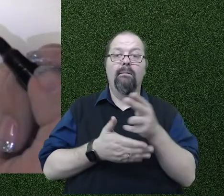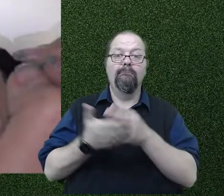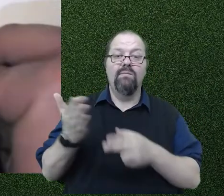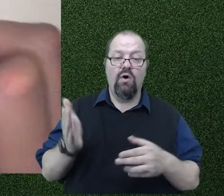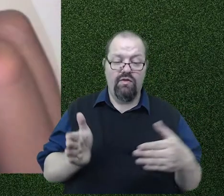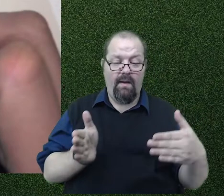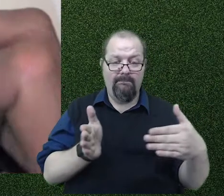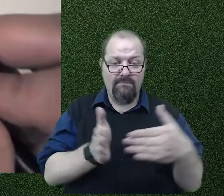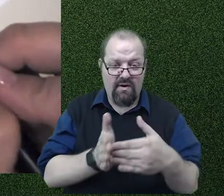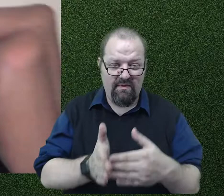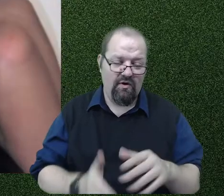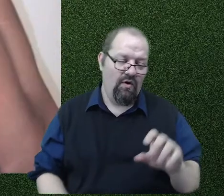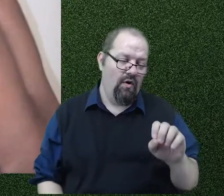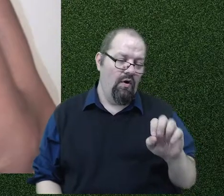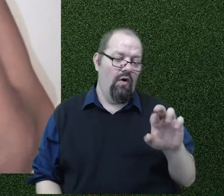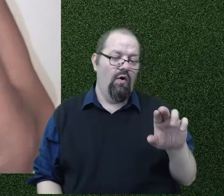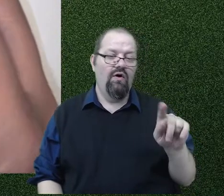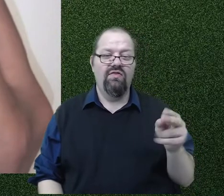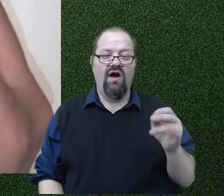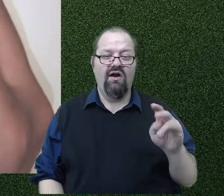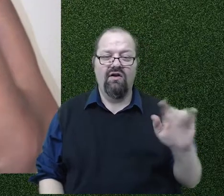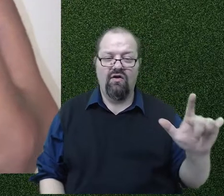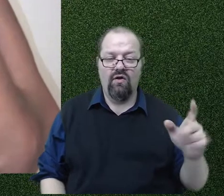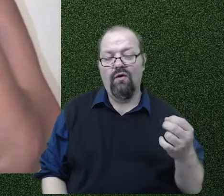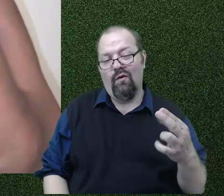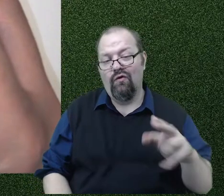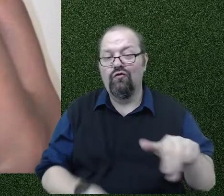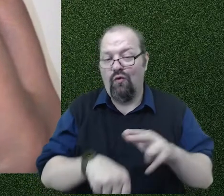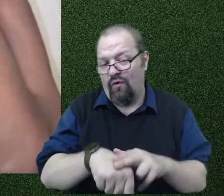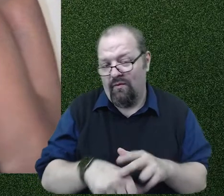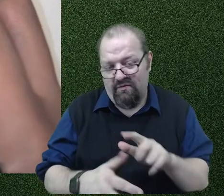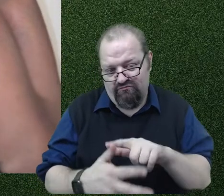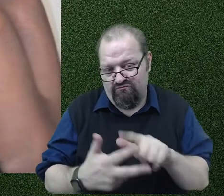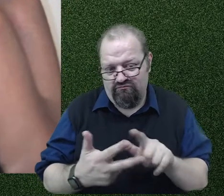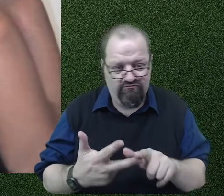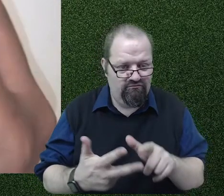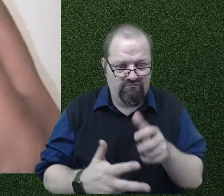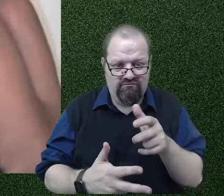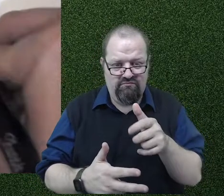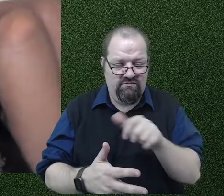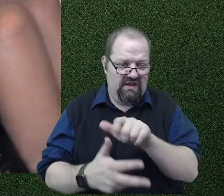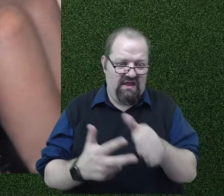perpendicular or orthogonal, or we would say typically normal,